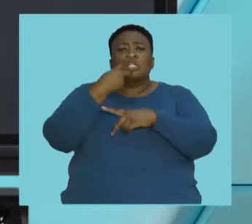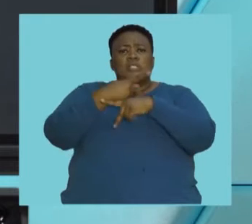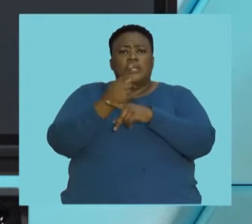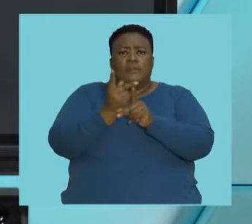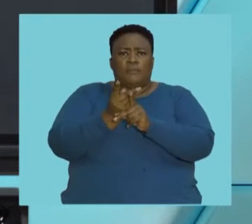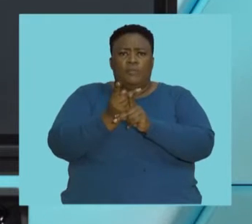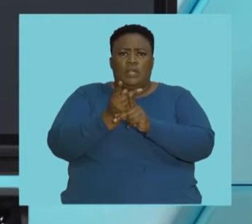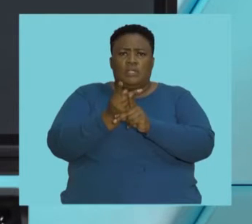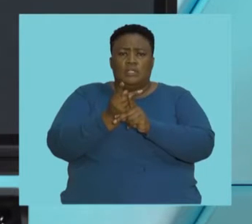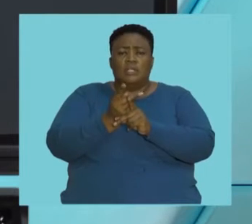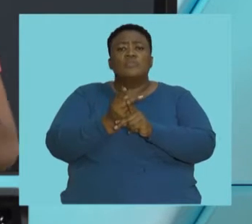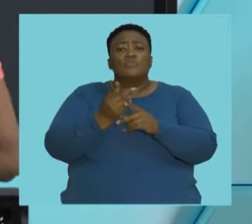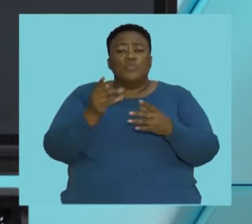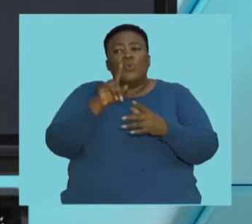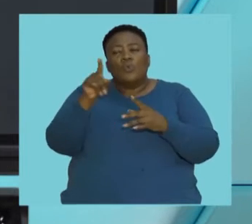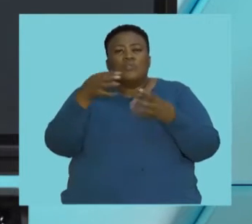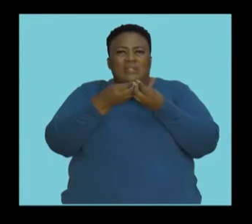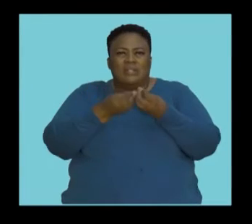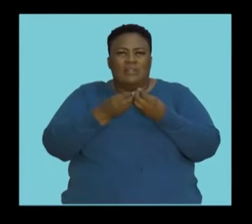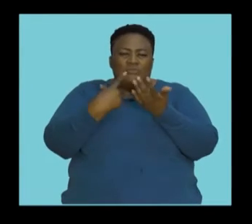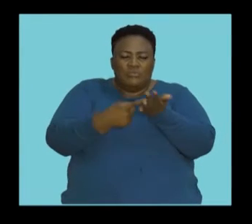at when we discuss food security.